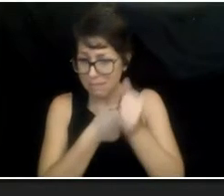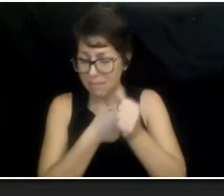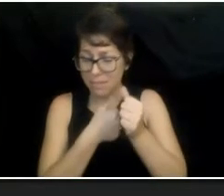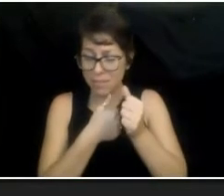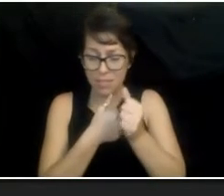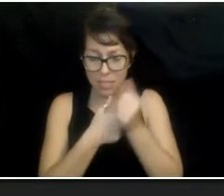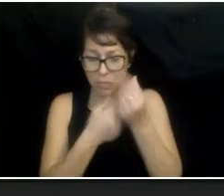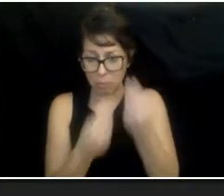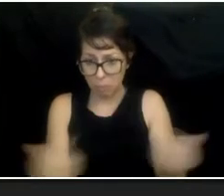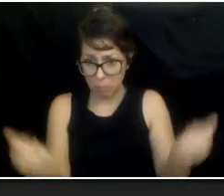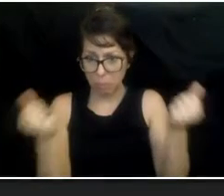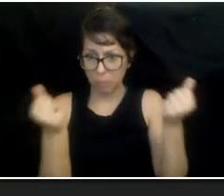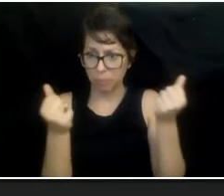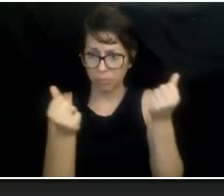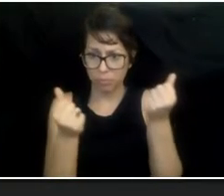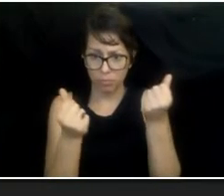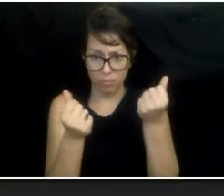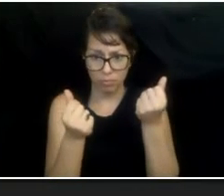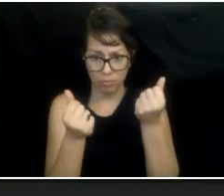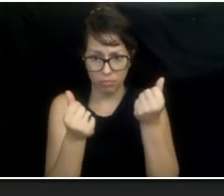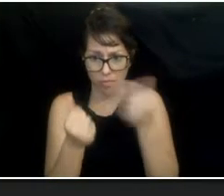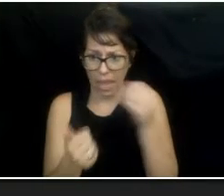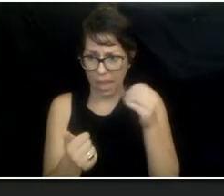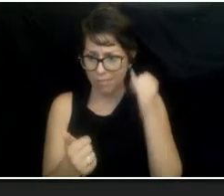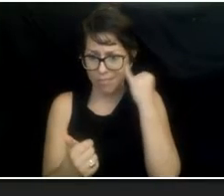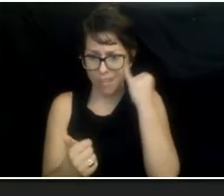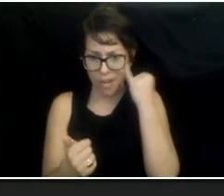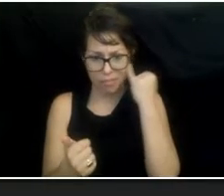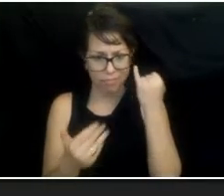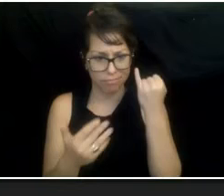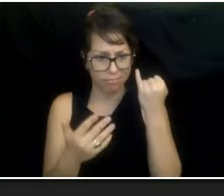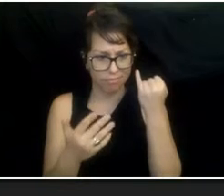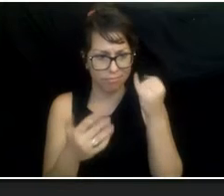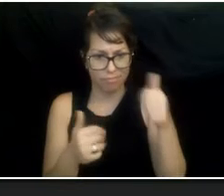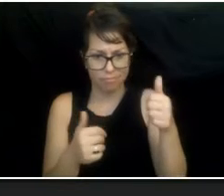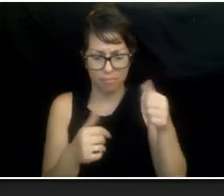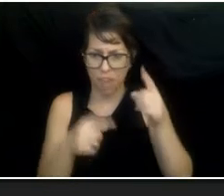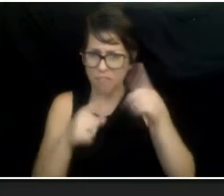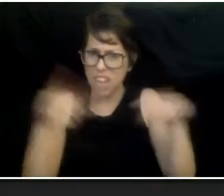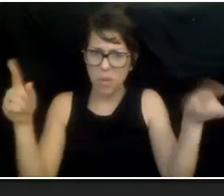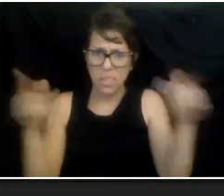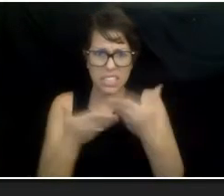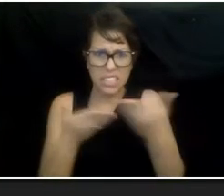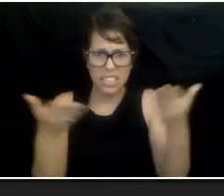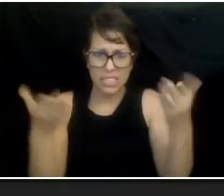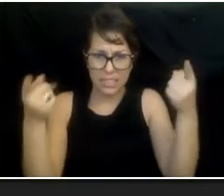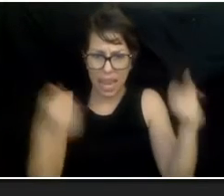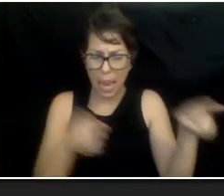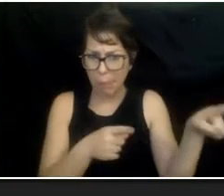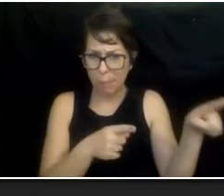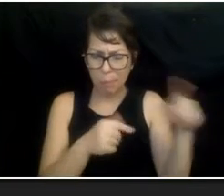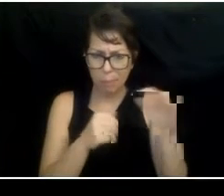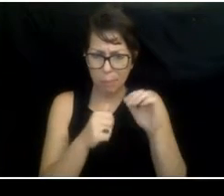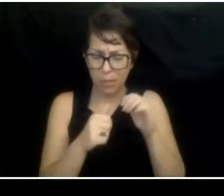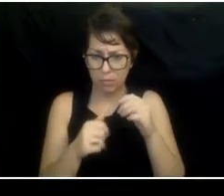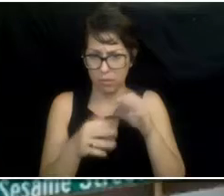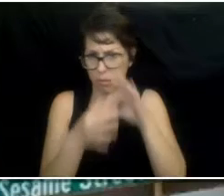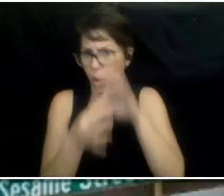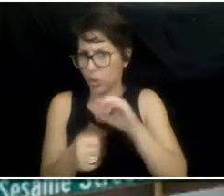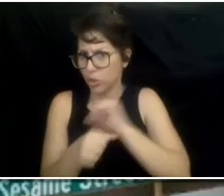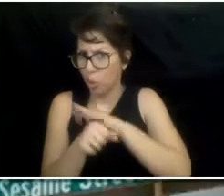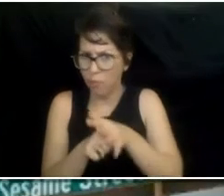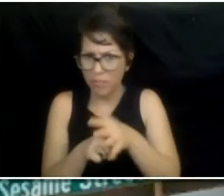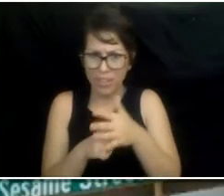health of and my safety of my family in this home but I may also be jeopardizing my health and my family in this